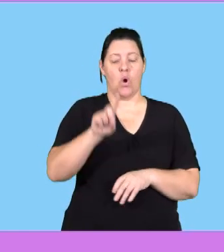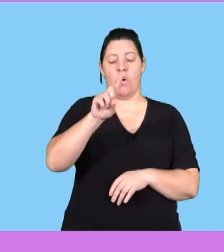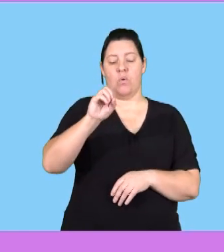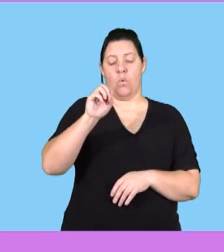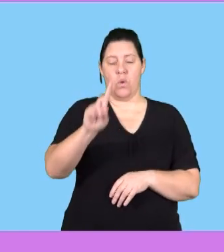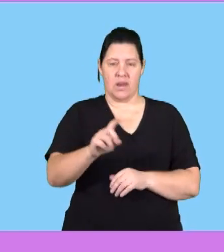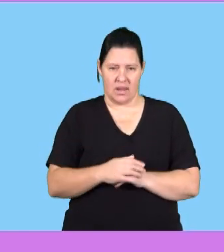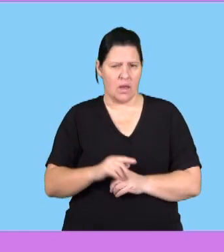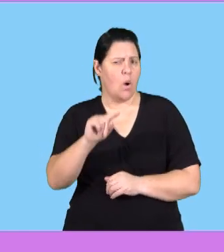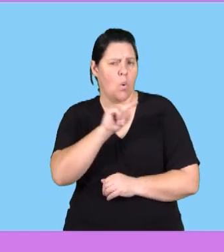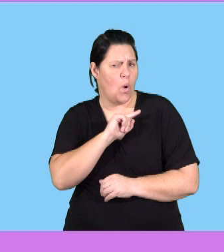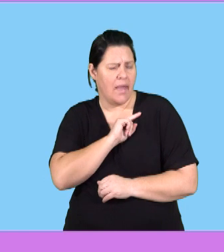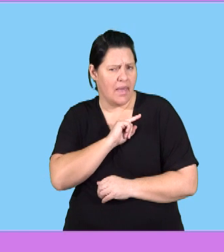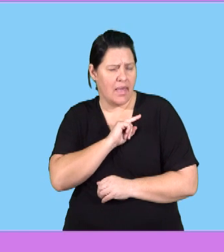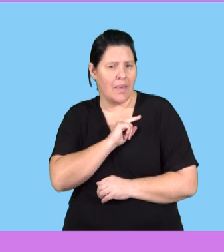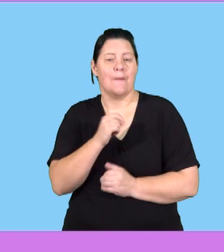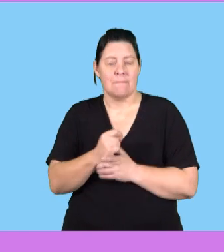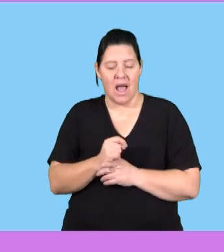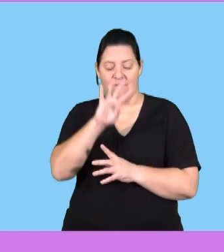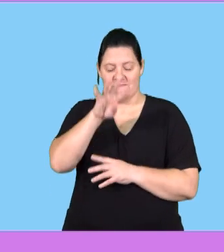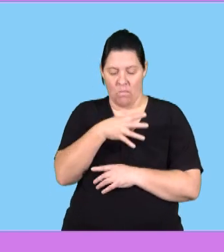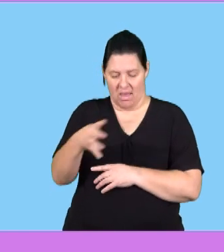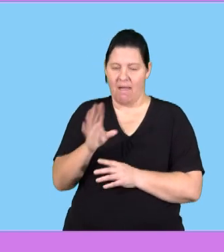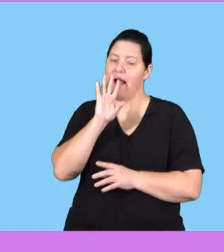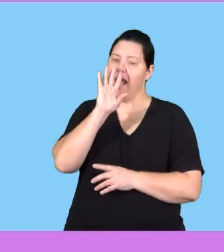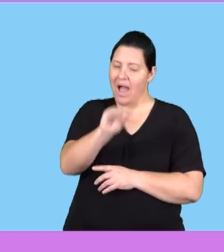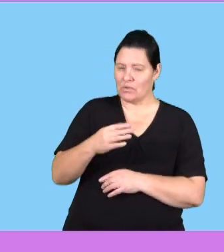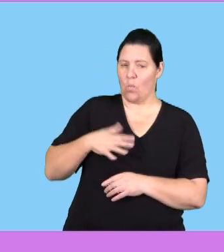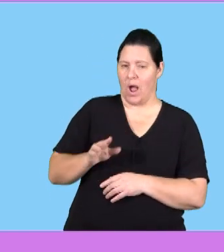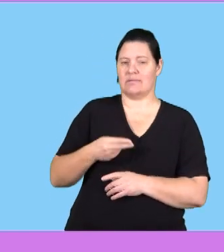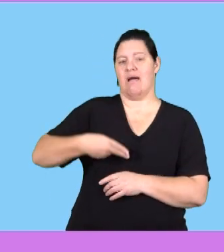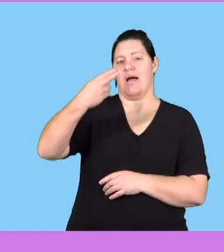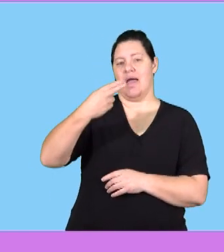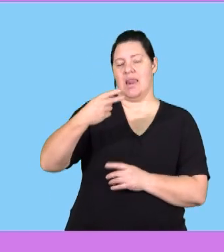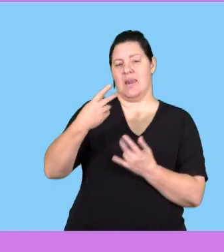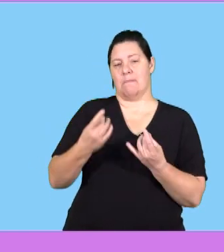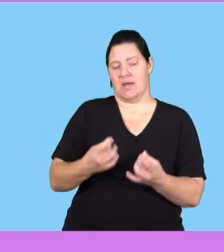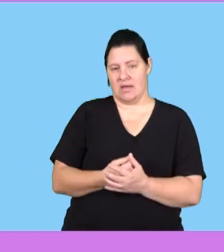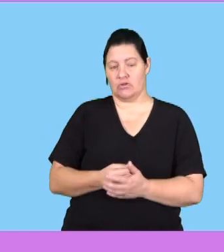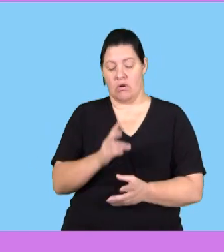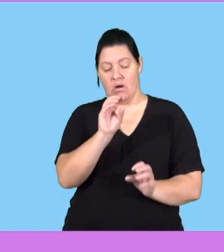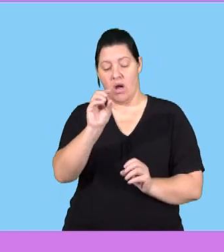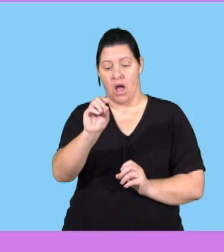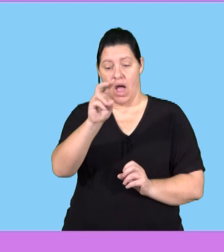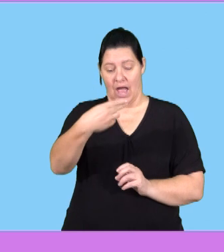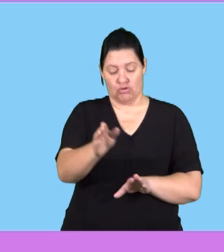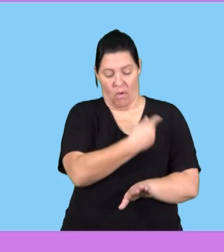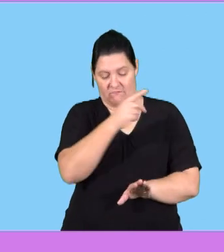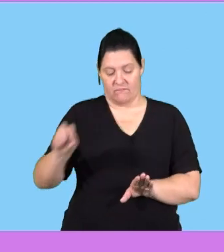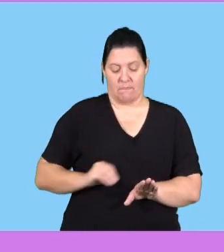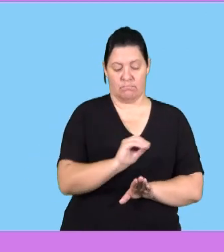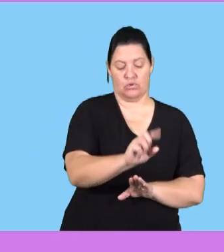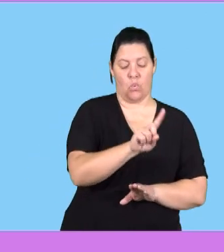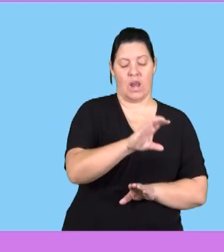will be 101. Why am I doing this? Because my formula is asking for the highest value. So therefore I'm going to substitute the highest